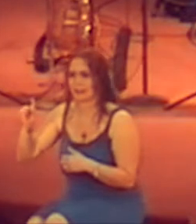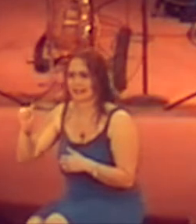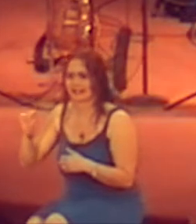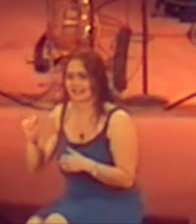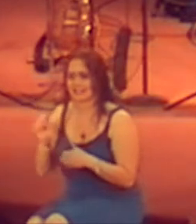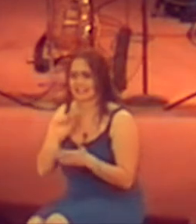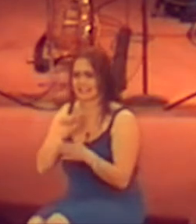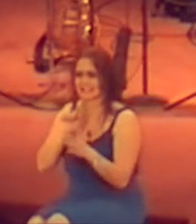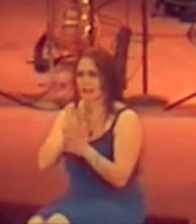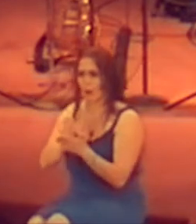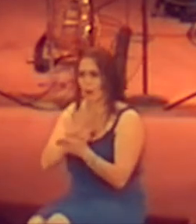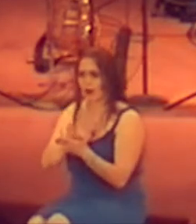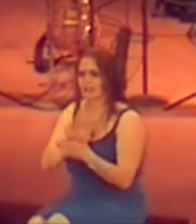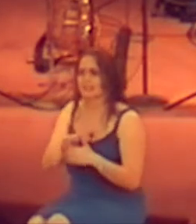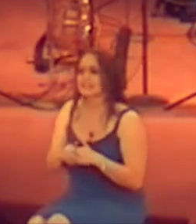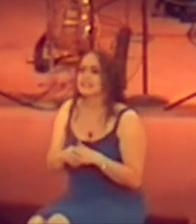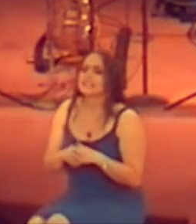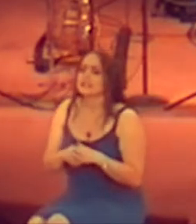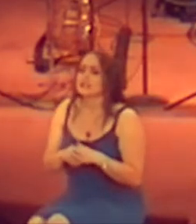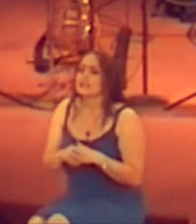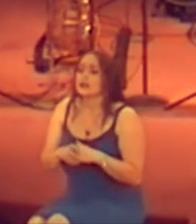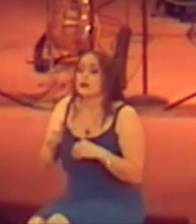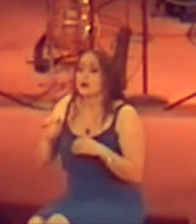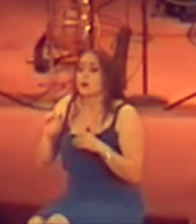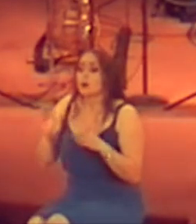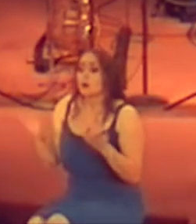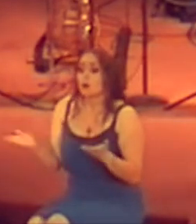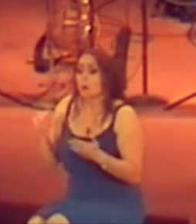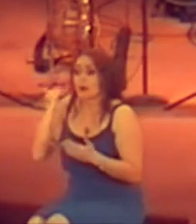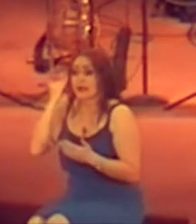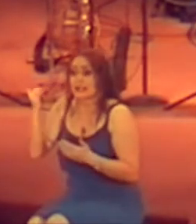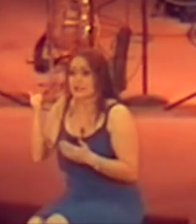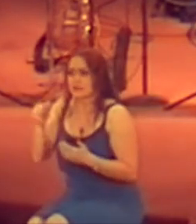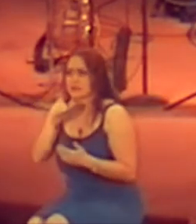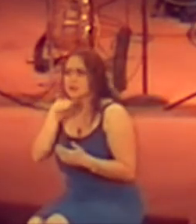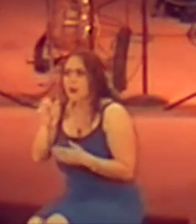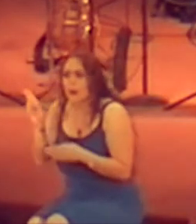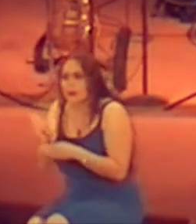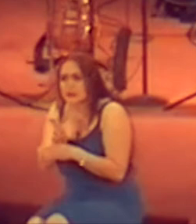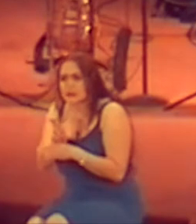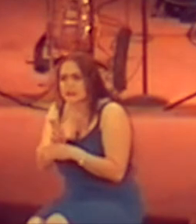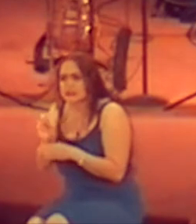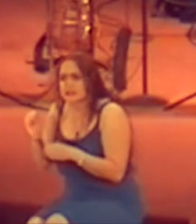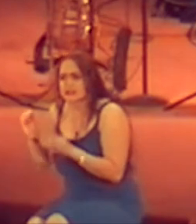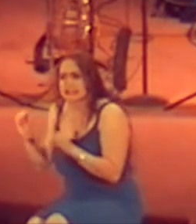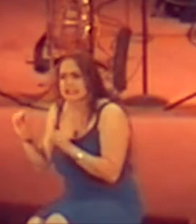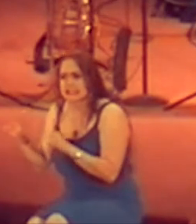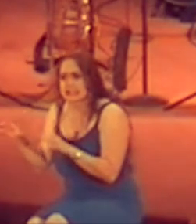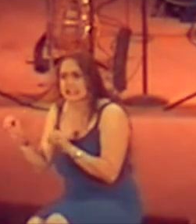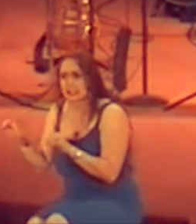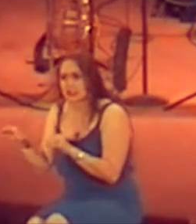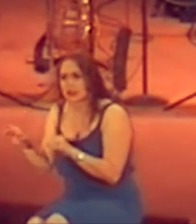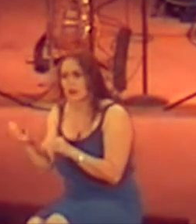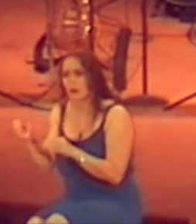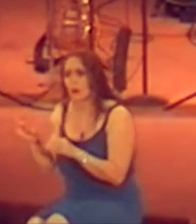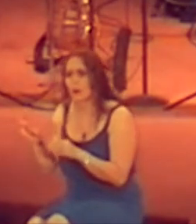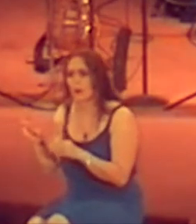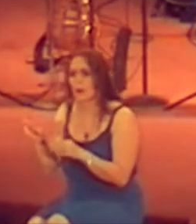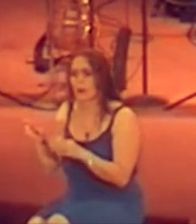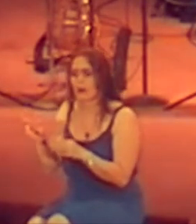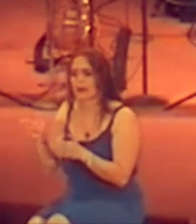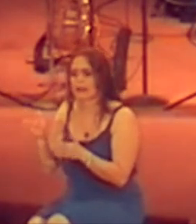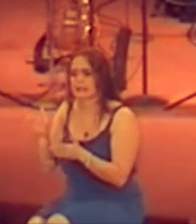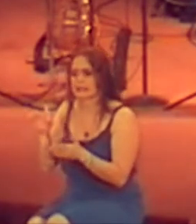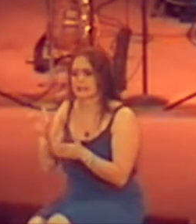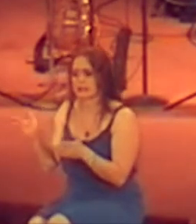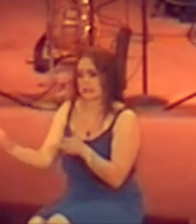But what if I took it a step further? What if when someone doesn't use their turn signal, or what if someone cuts me off and I speed up and I signal,